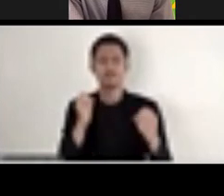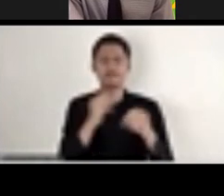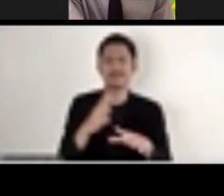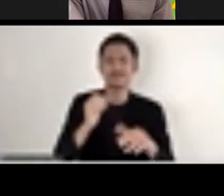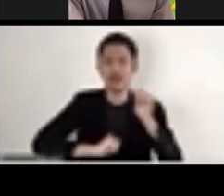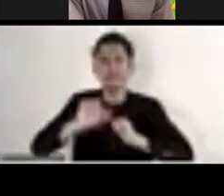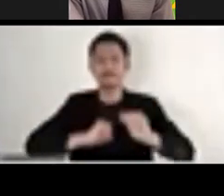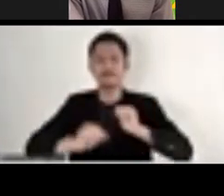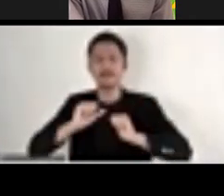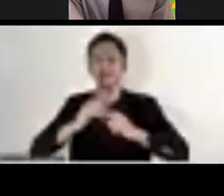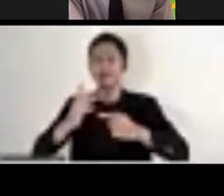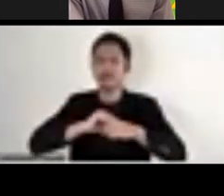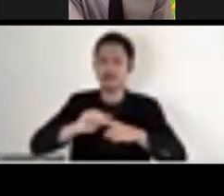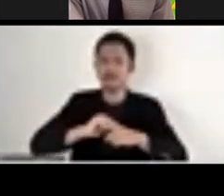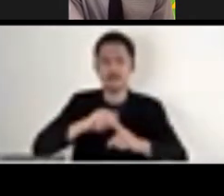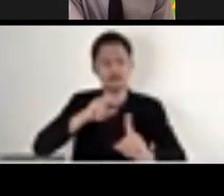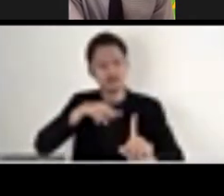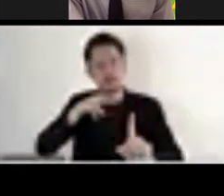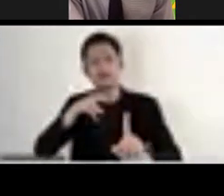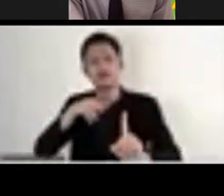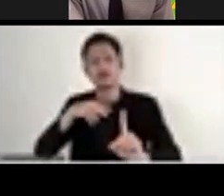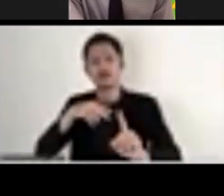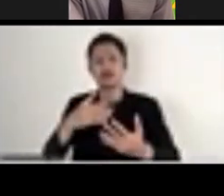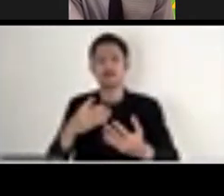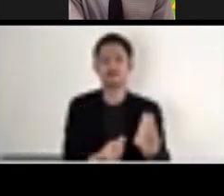friends friends